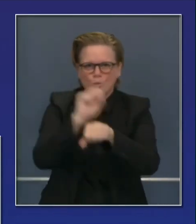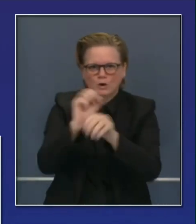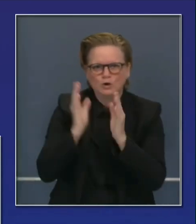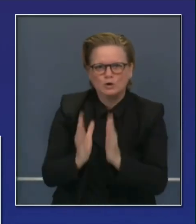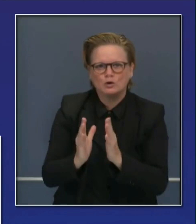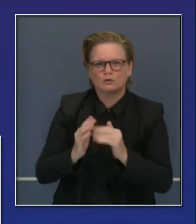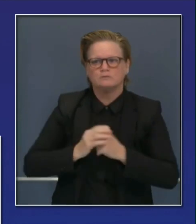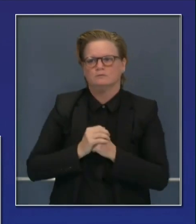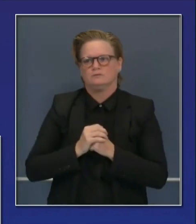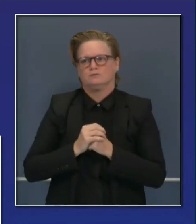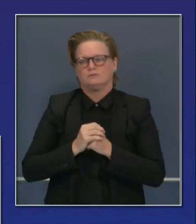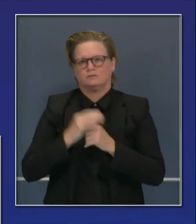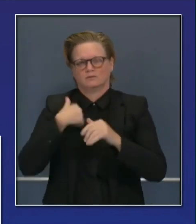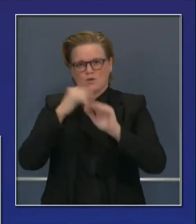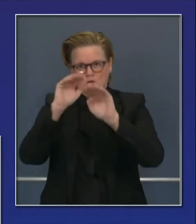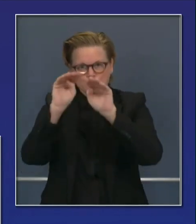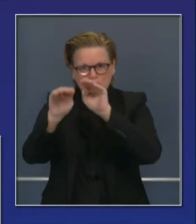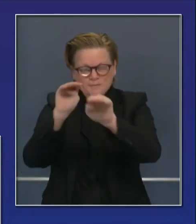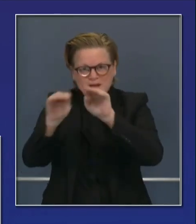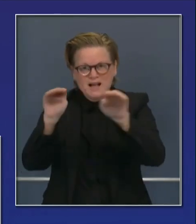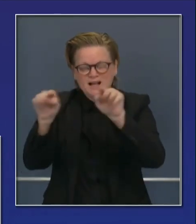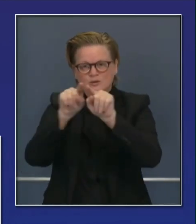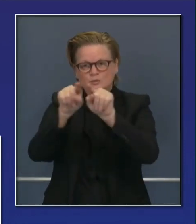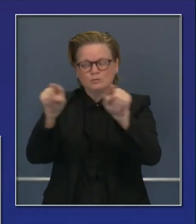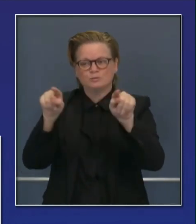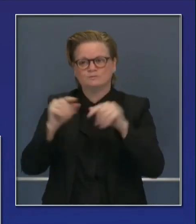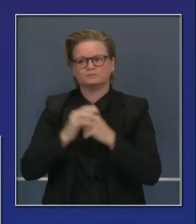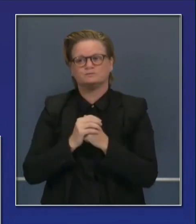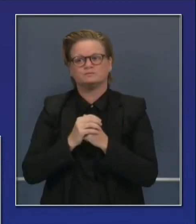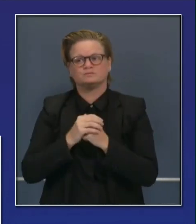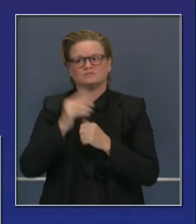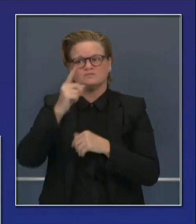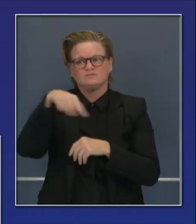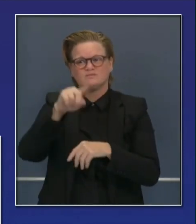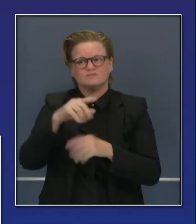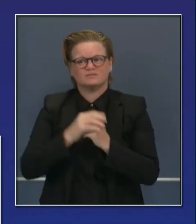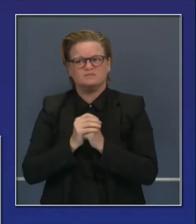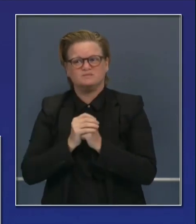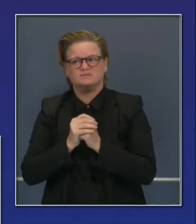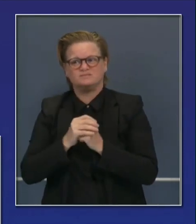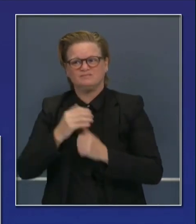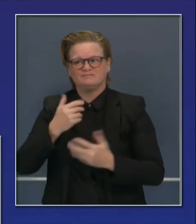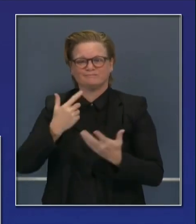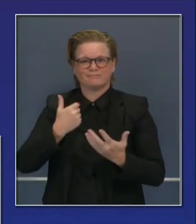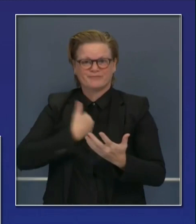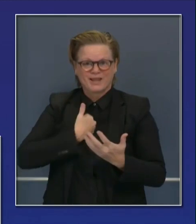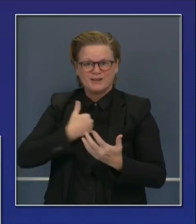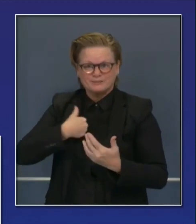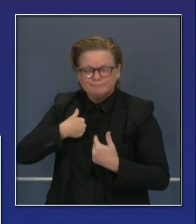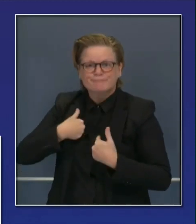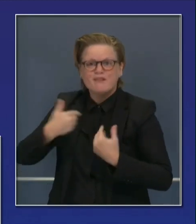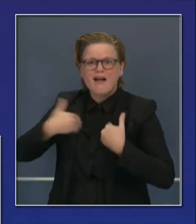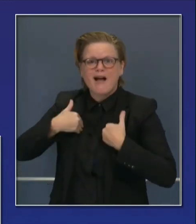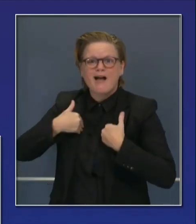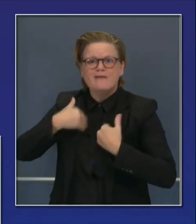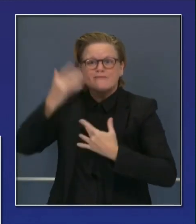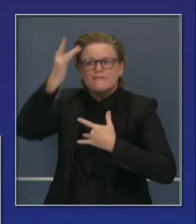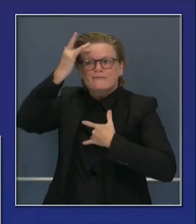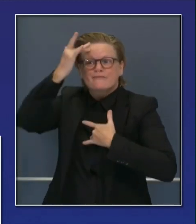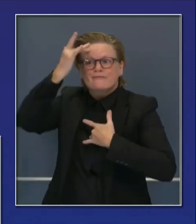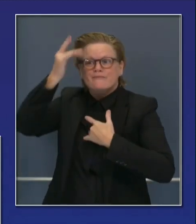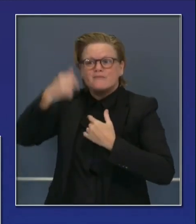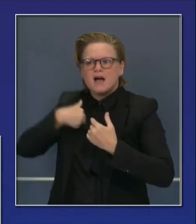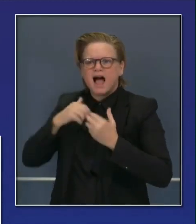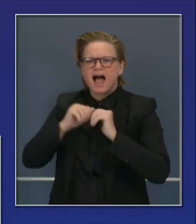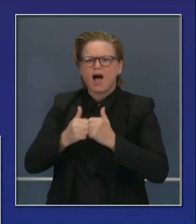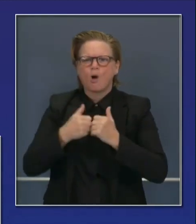working, that may have been exposed, you may have been quarantined or been requested to isolate. I want to